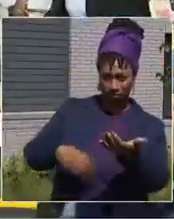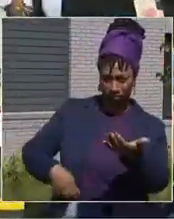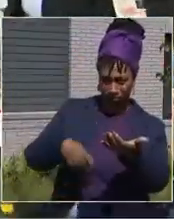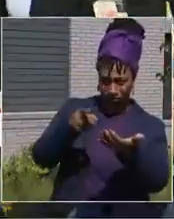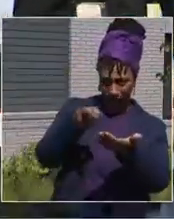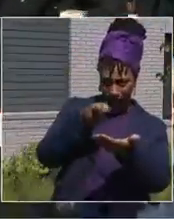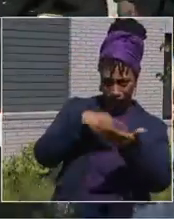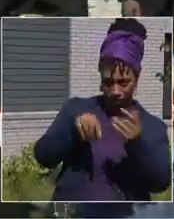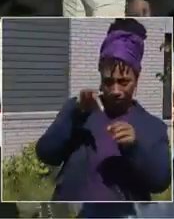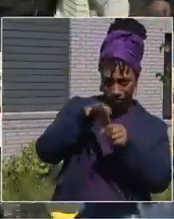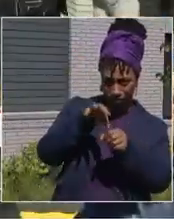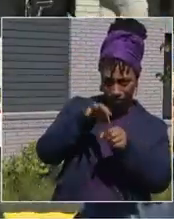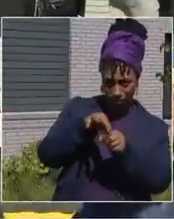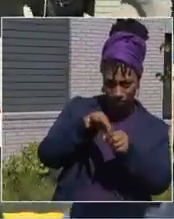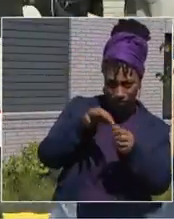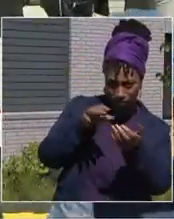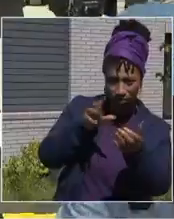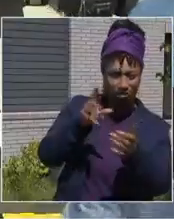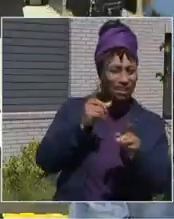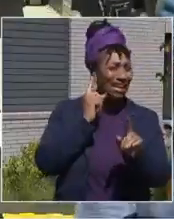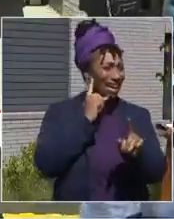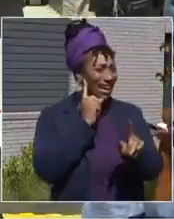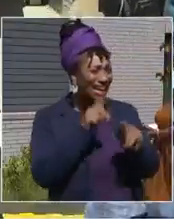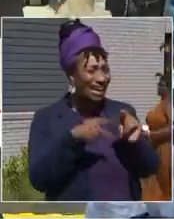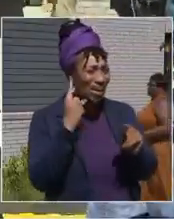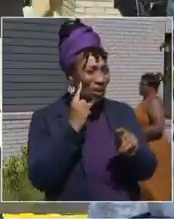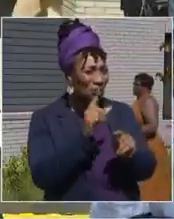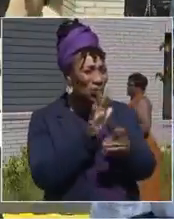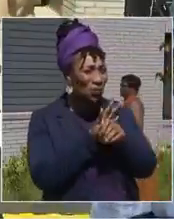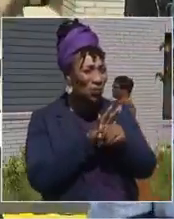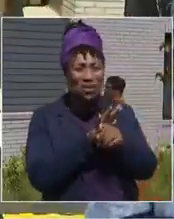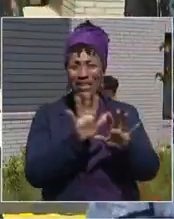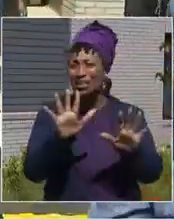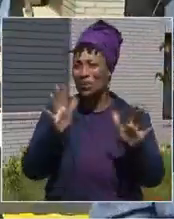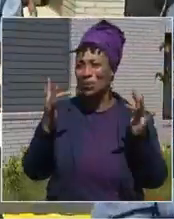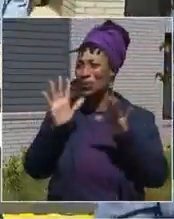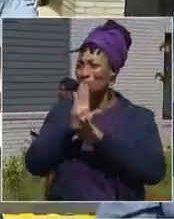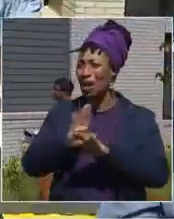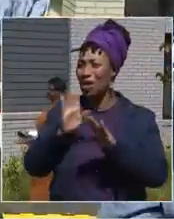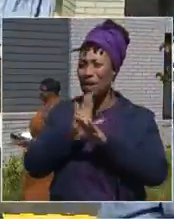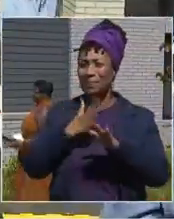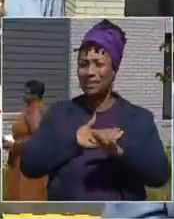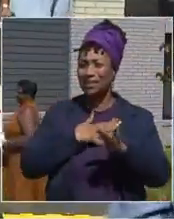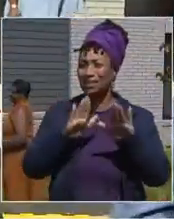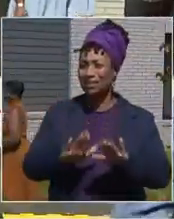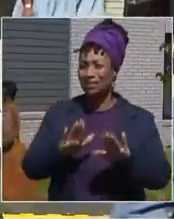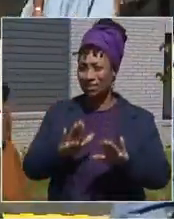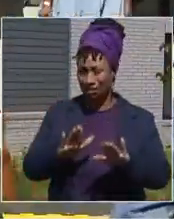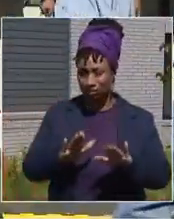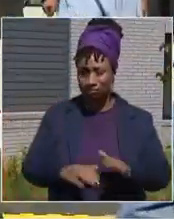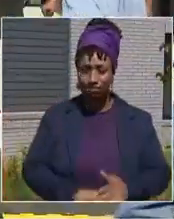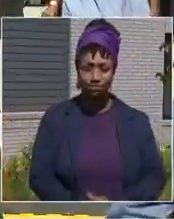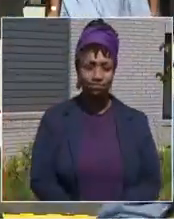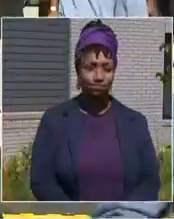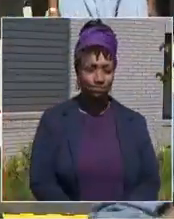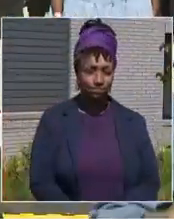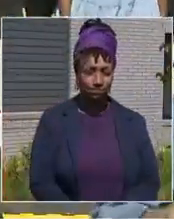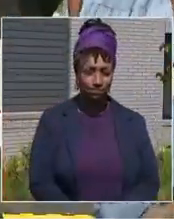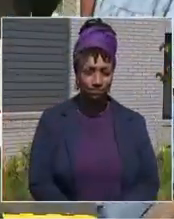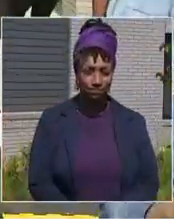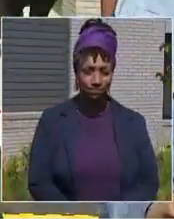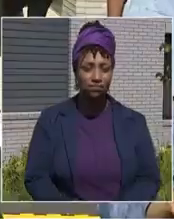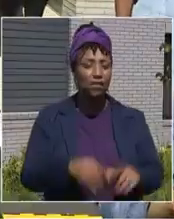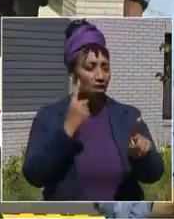hear you. I can't hear. Should I yell it on the other side? Or? 1, 2, 3. Oh, Hold there on you go. one Hey, second. Now I there we can't go. hear you.